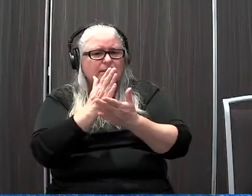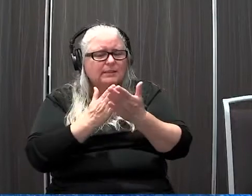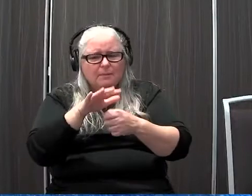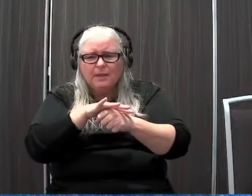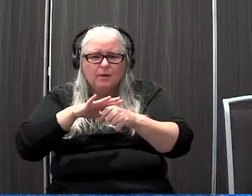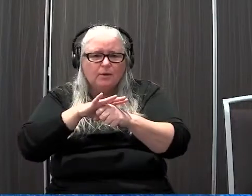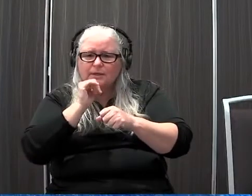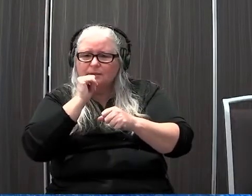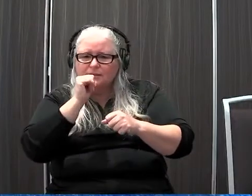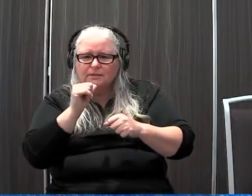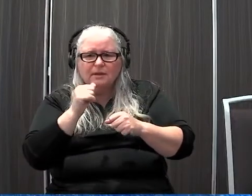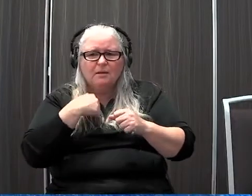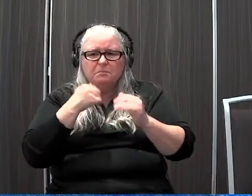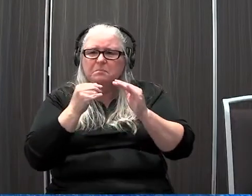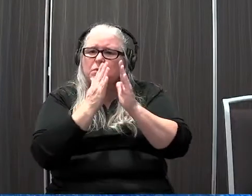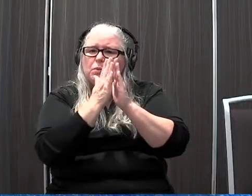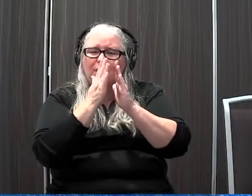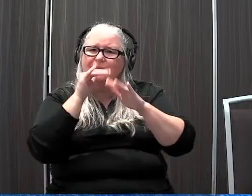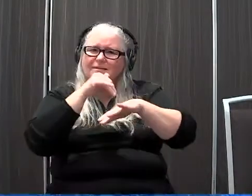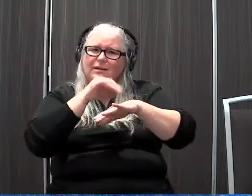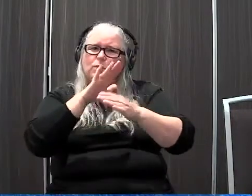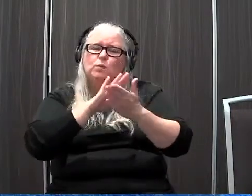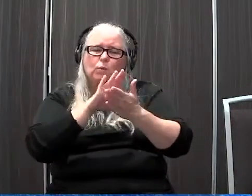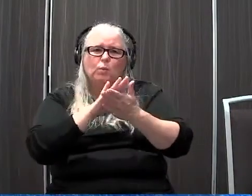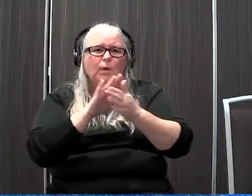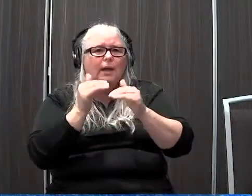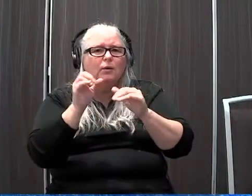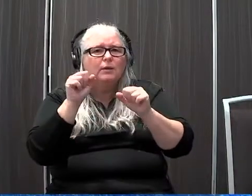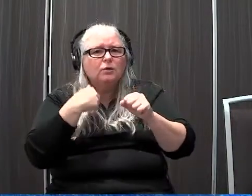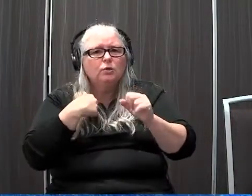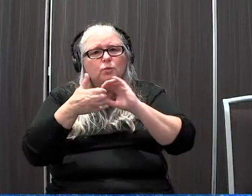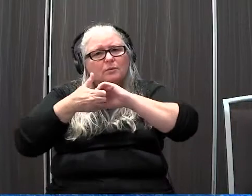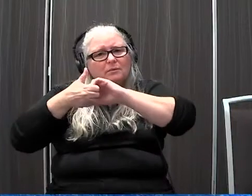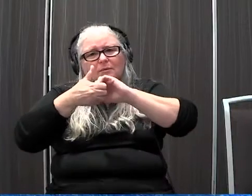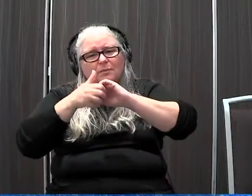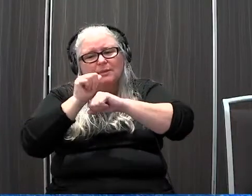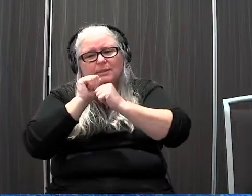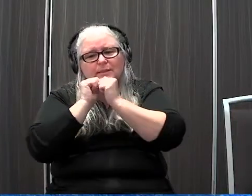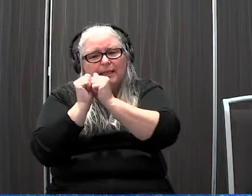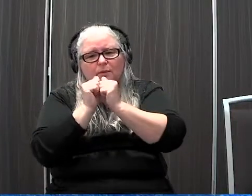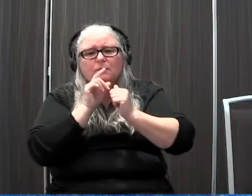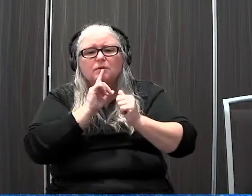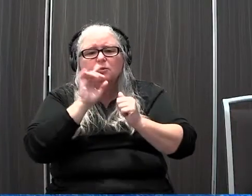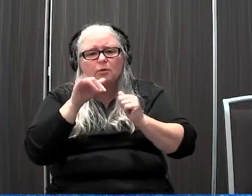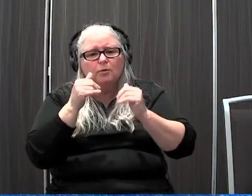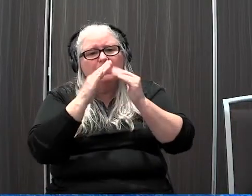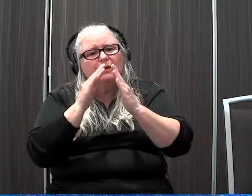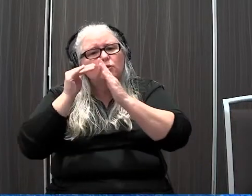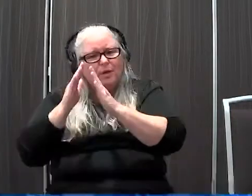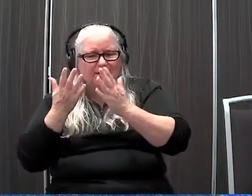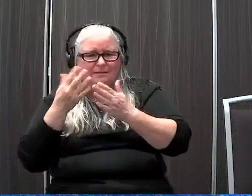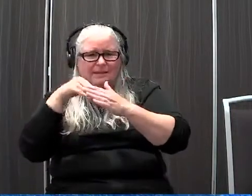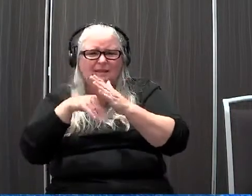being addressed at school? And if so, how can we work to make sure that those are being addressed in the school system?